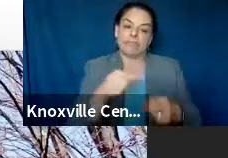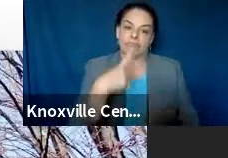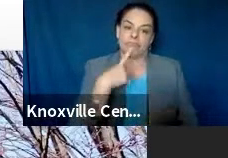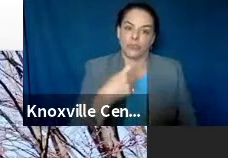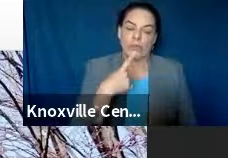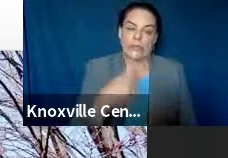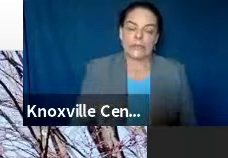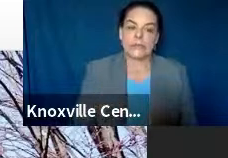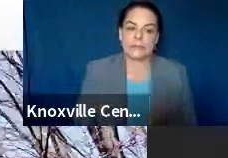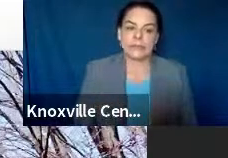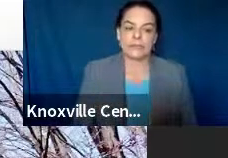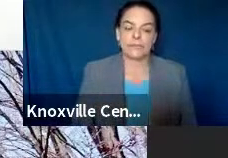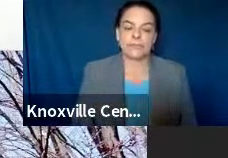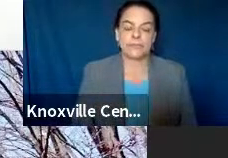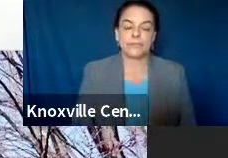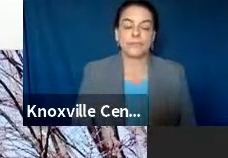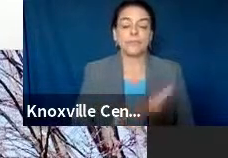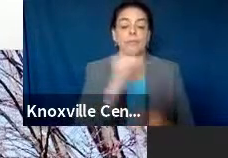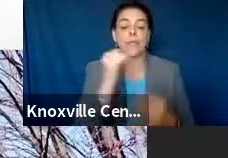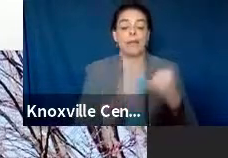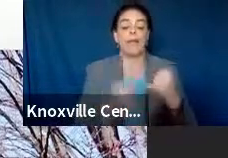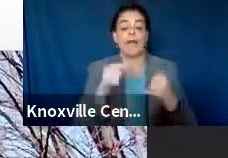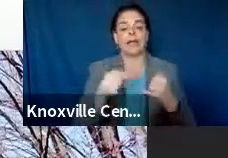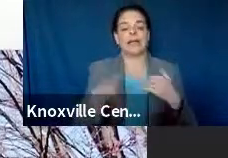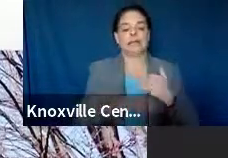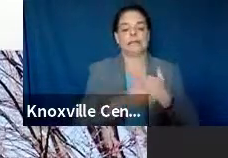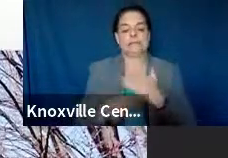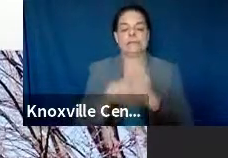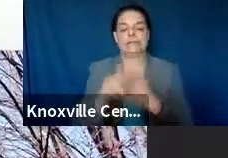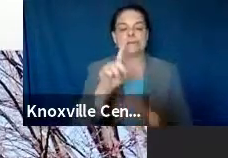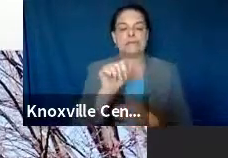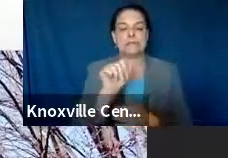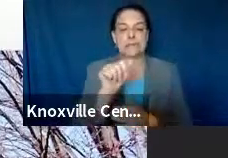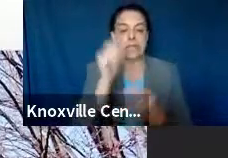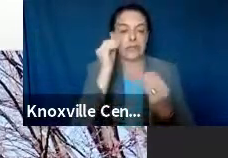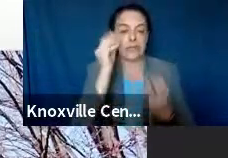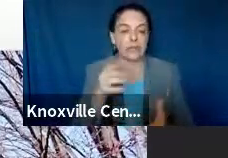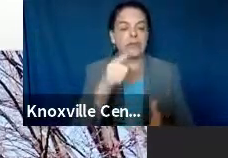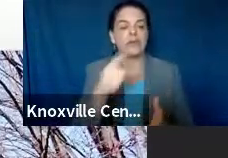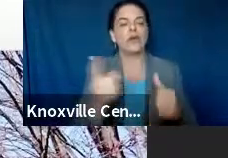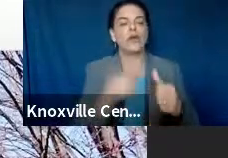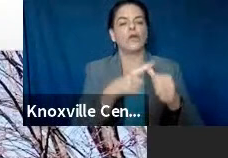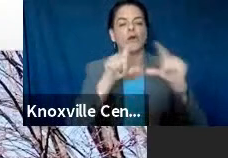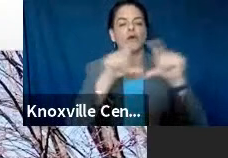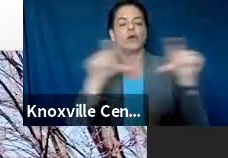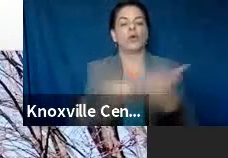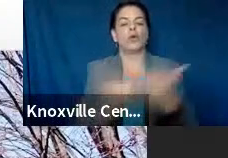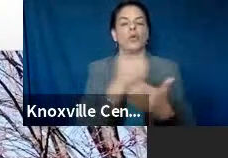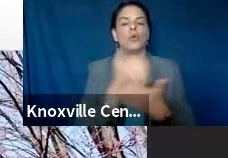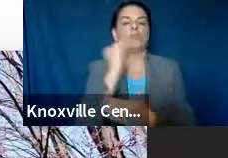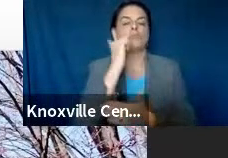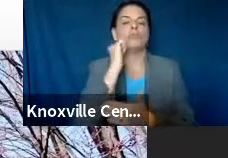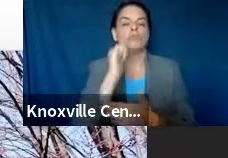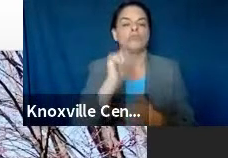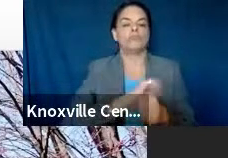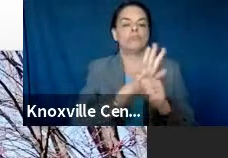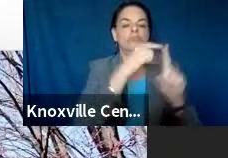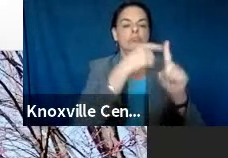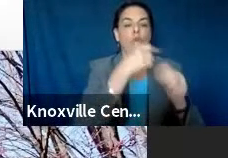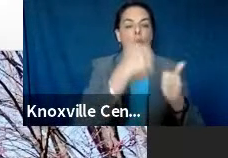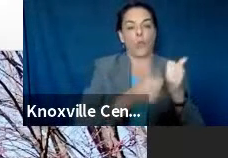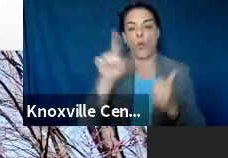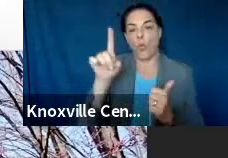red. And finally, under our supplemental data section, the first chart shows new daily COVID cases per 100,000